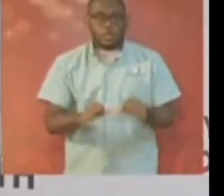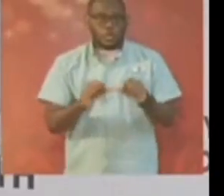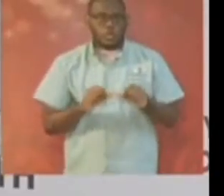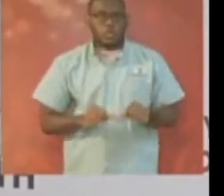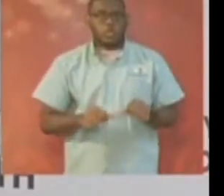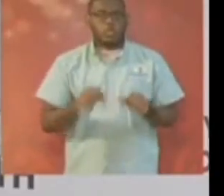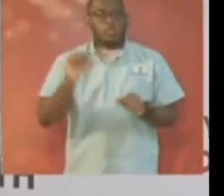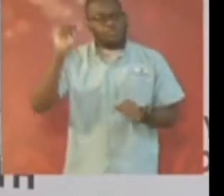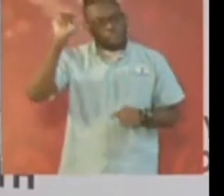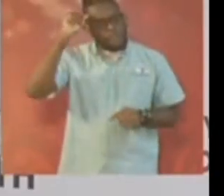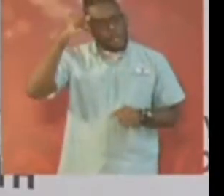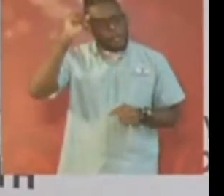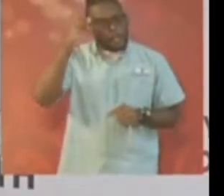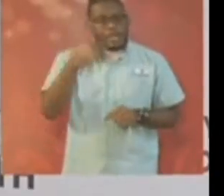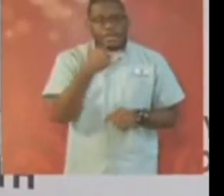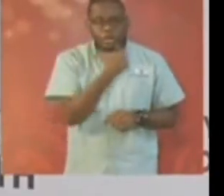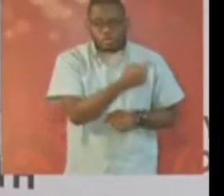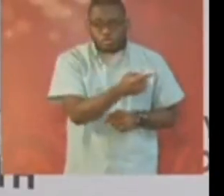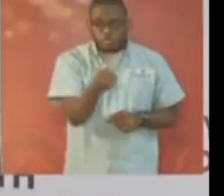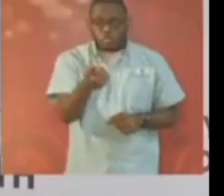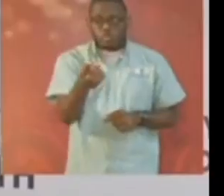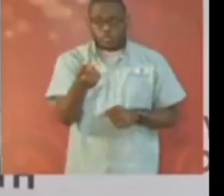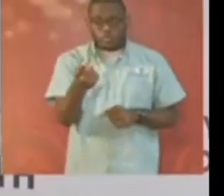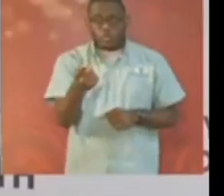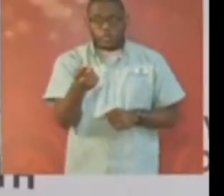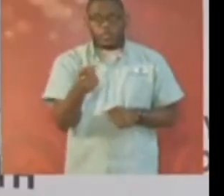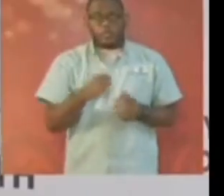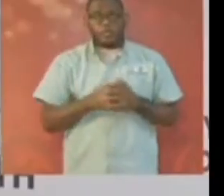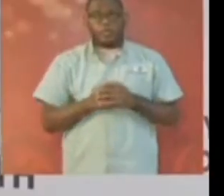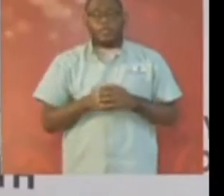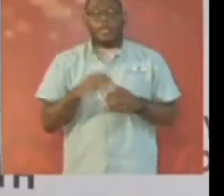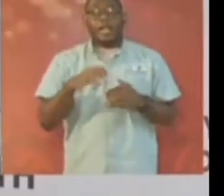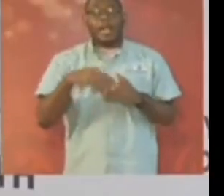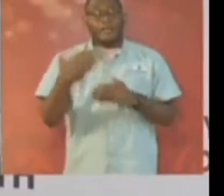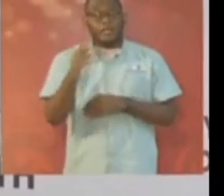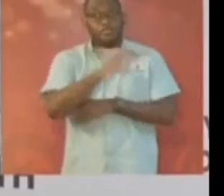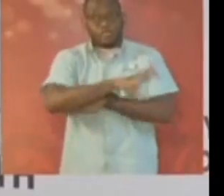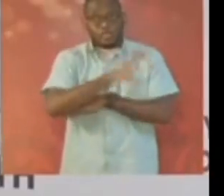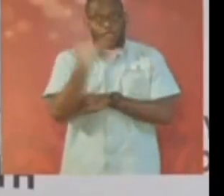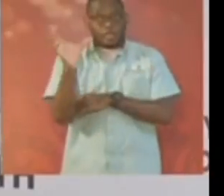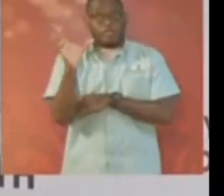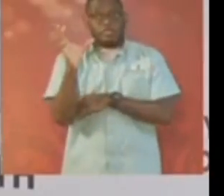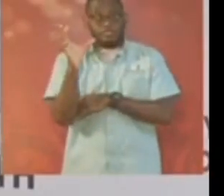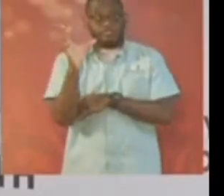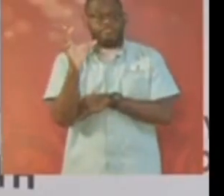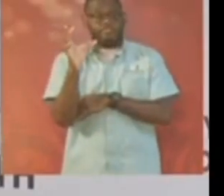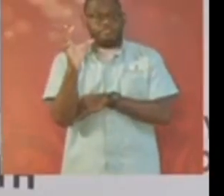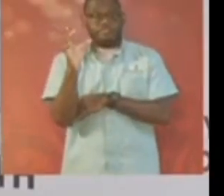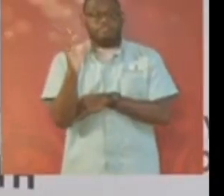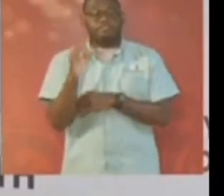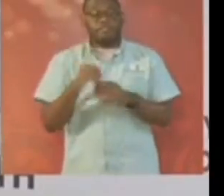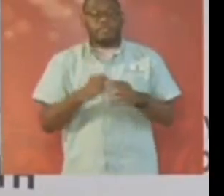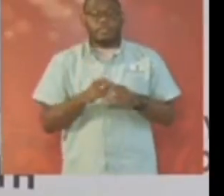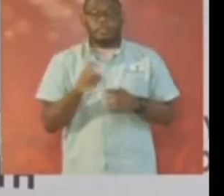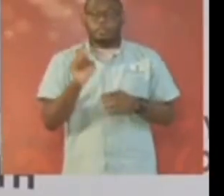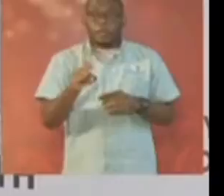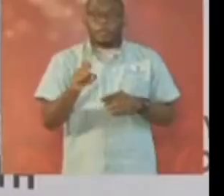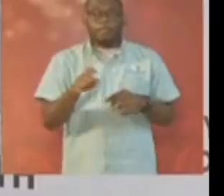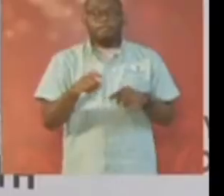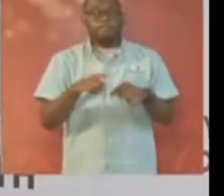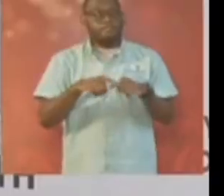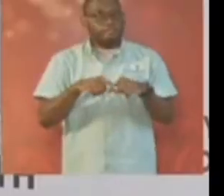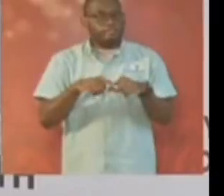remind us all that what happens on the other side of Christmas is very, very much dependent on what we do now and